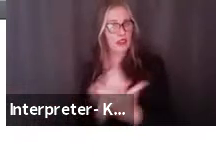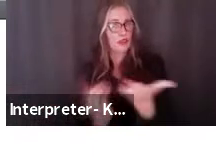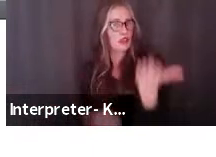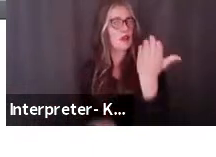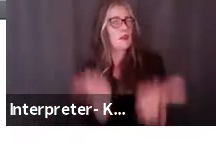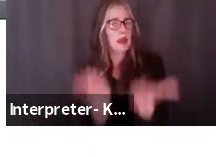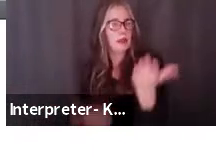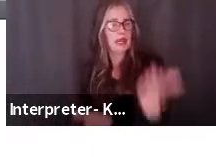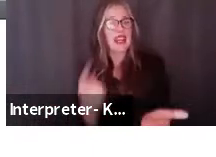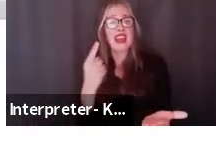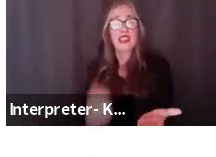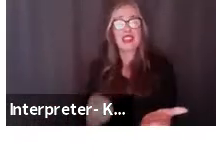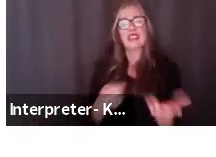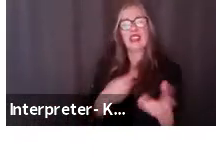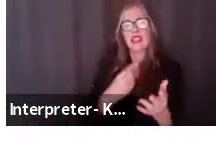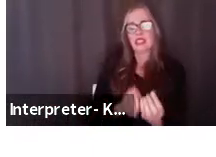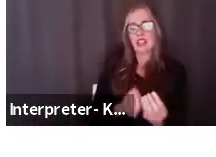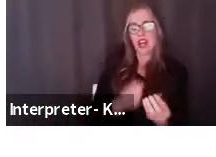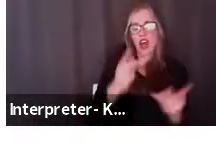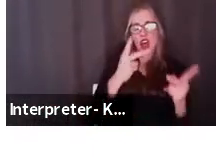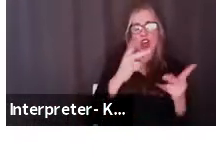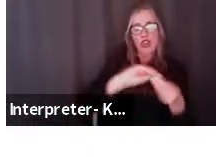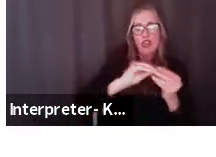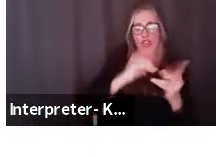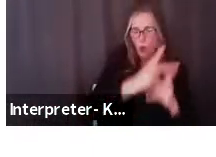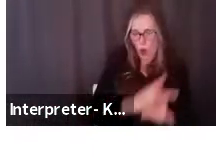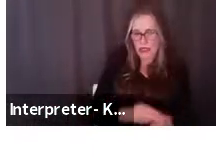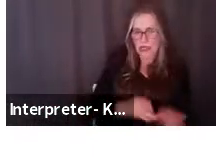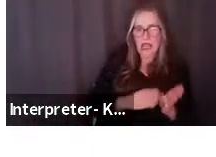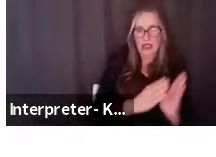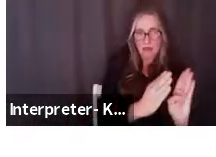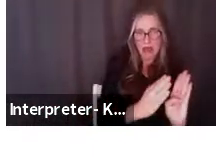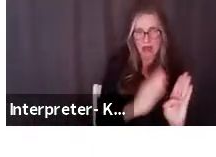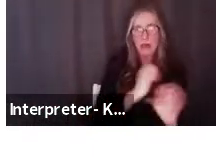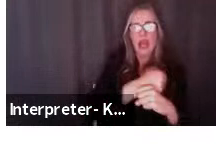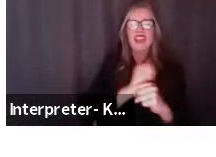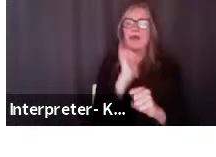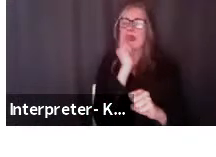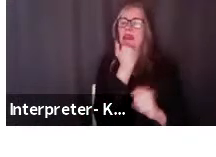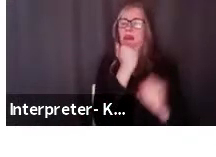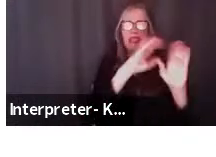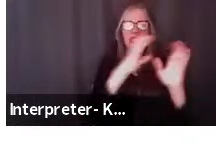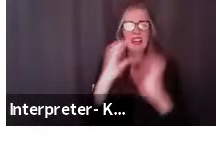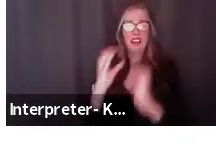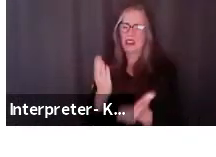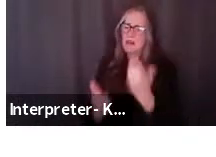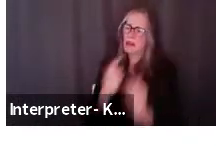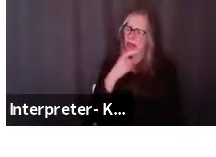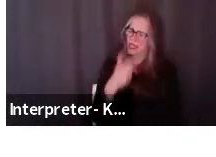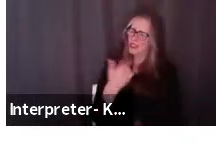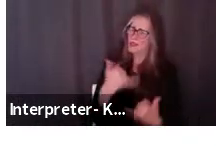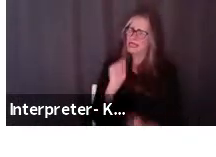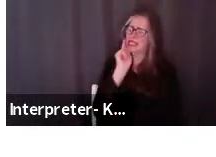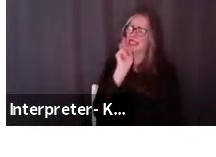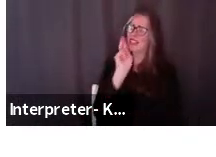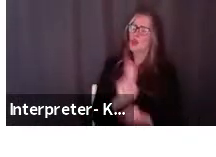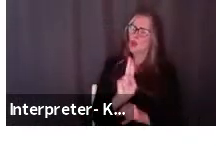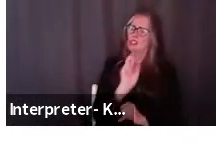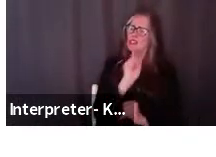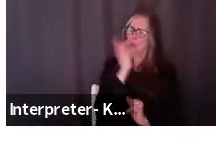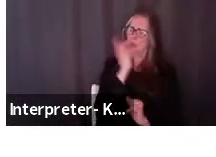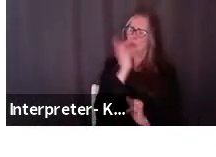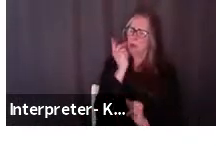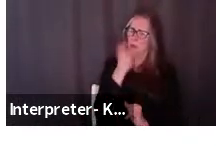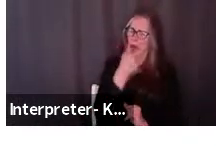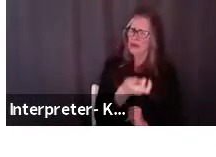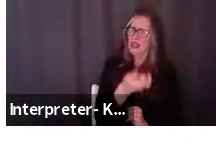quantitative methods they often require creating classifications that are interesting and useful so imperfect in nature